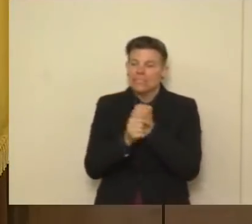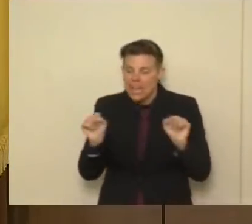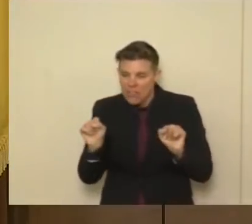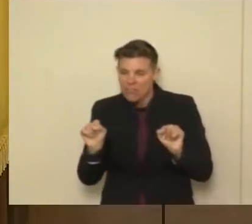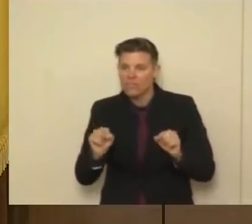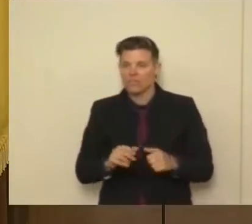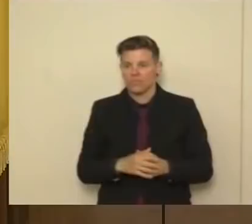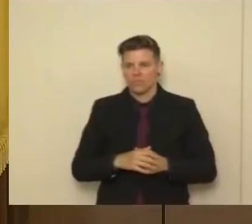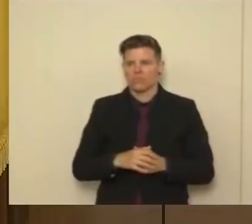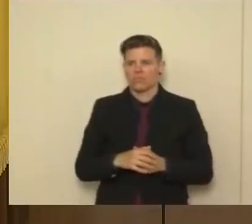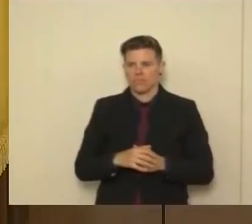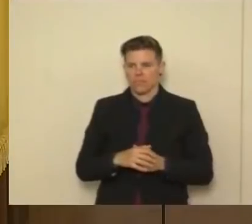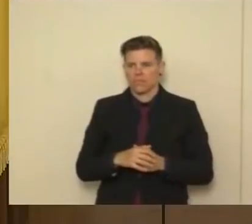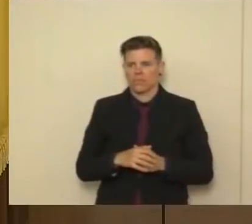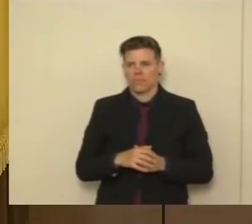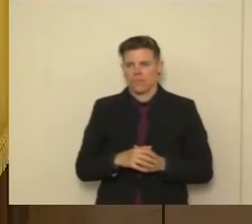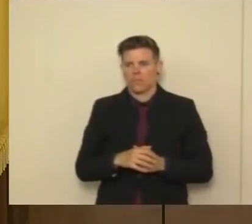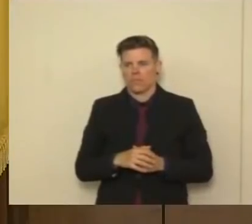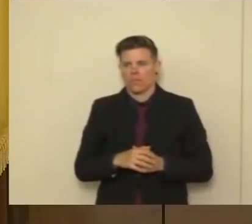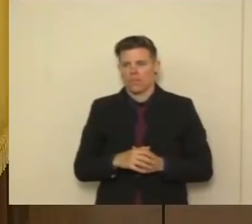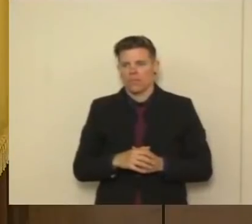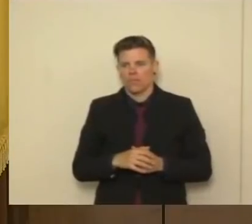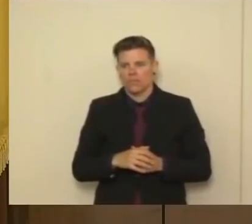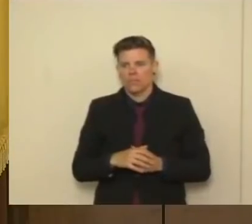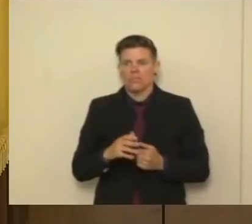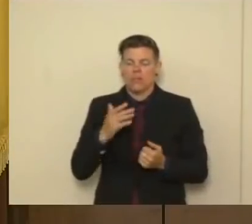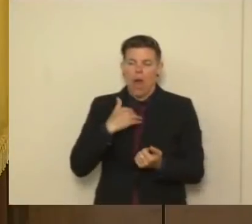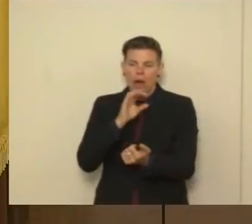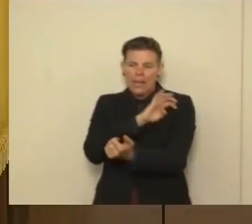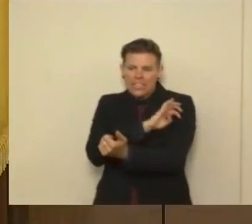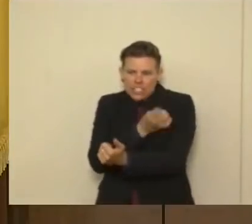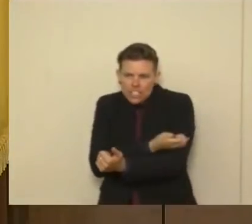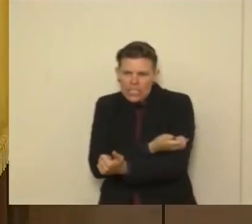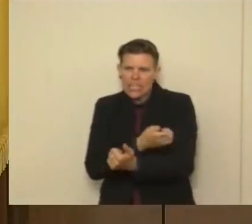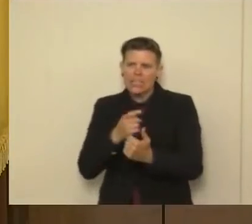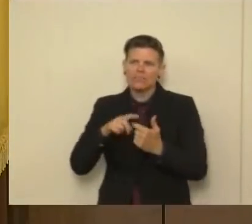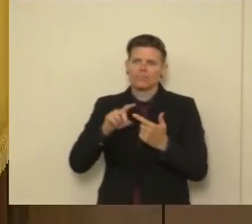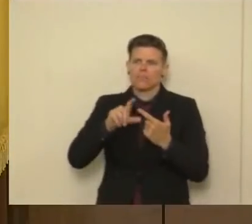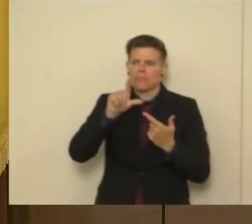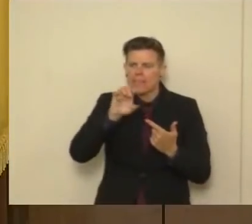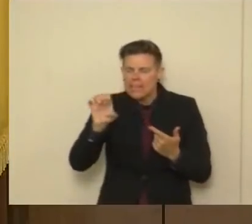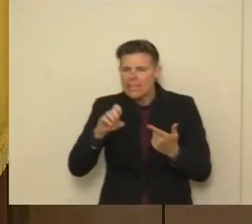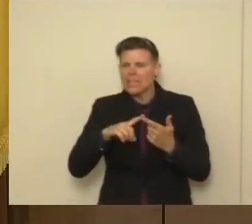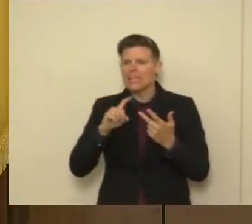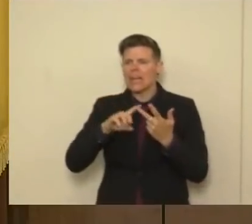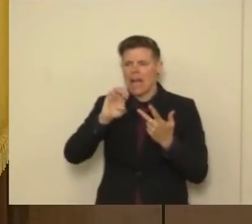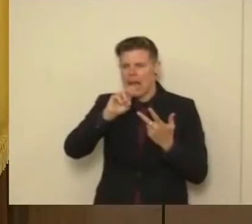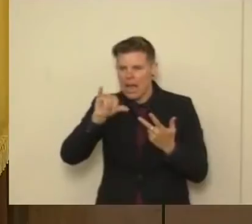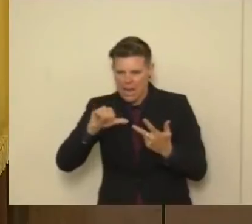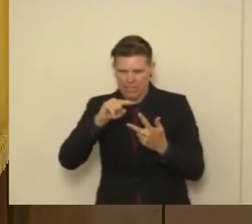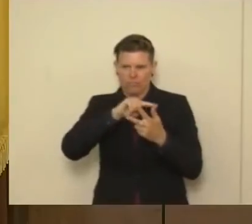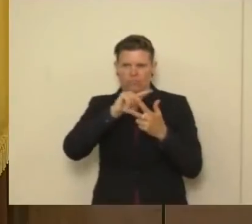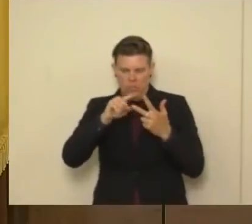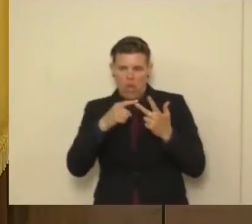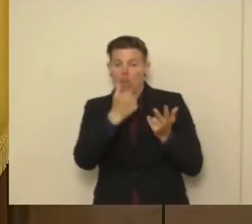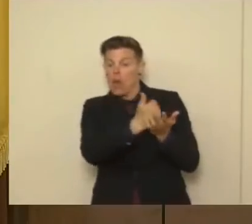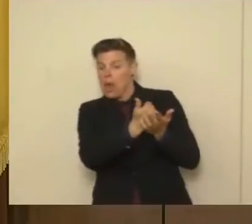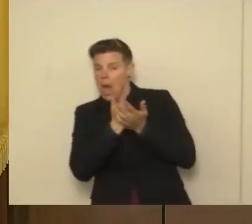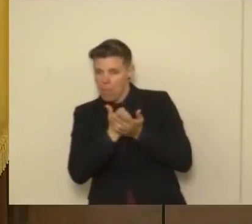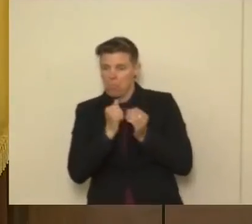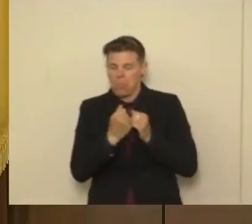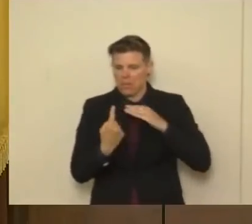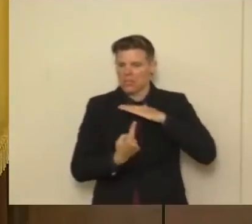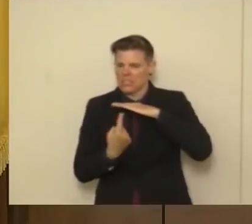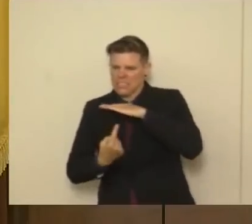like Lee and Eddy. We're still using hotels to help us with isolation support in many counties,